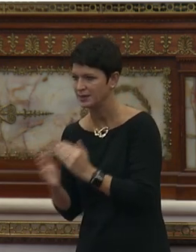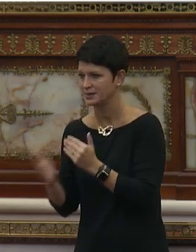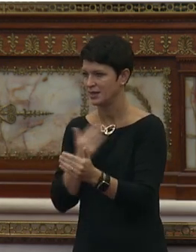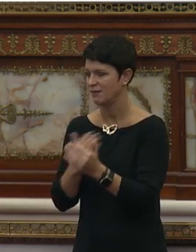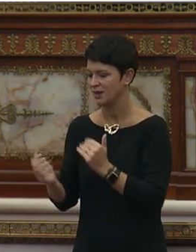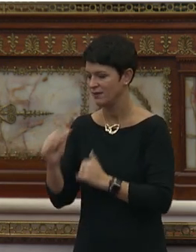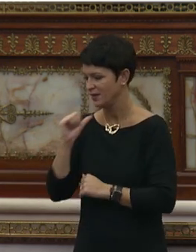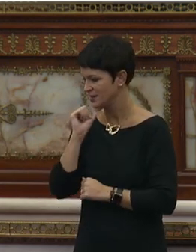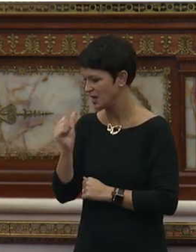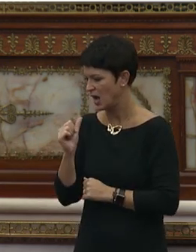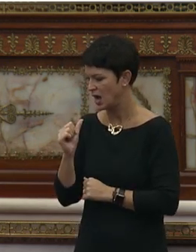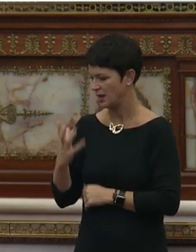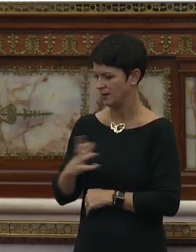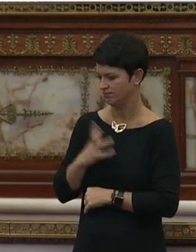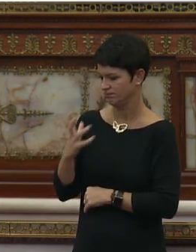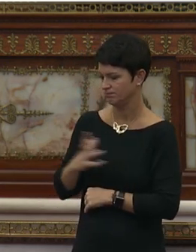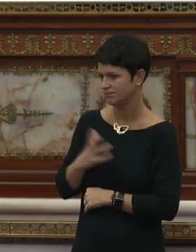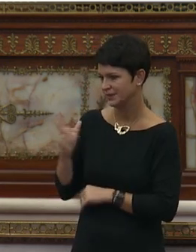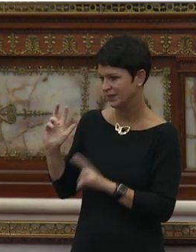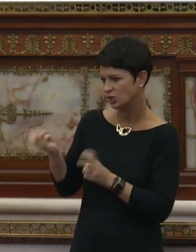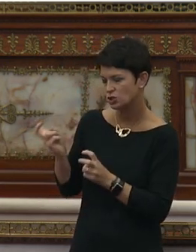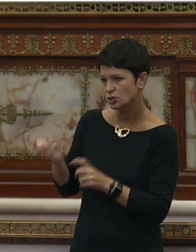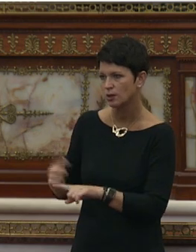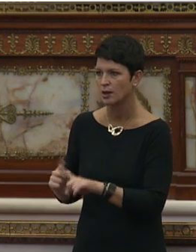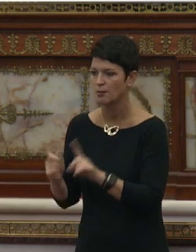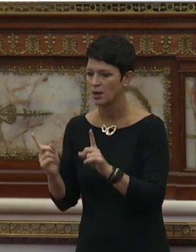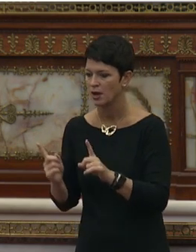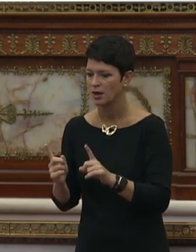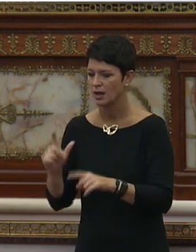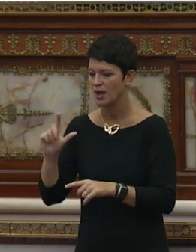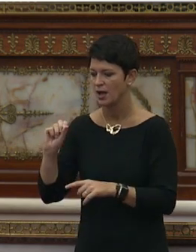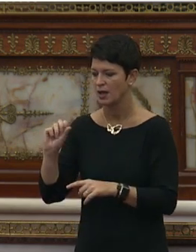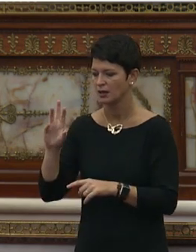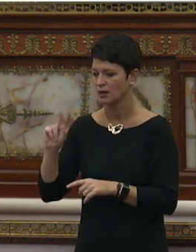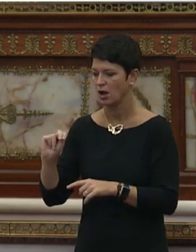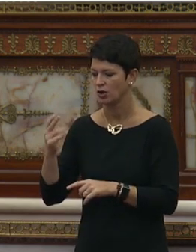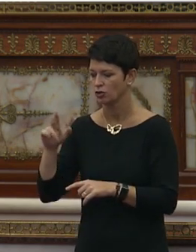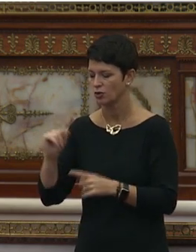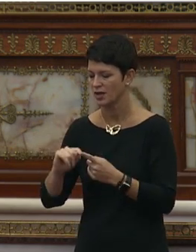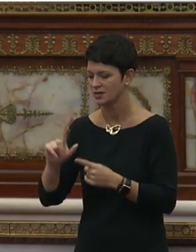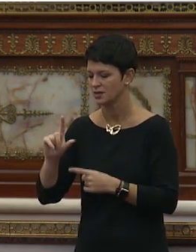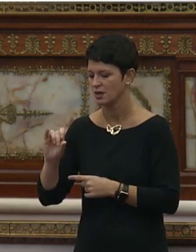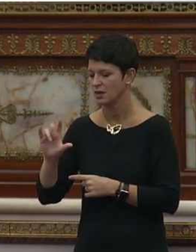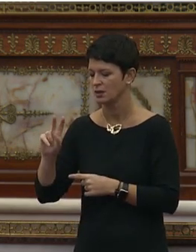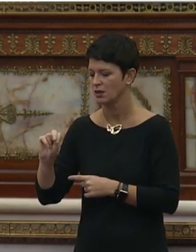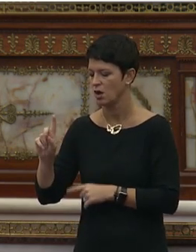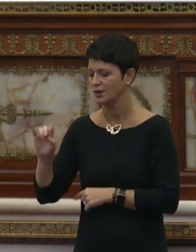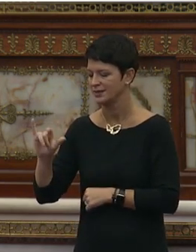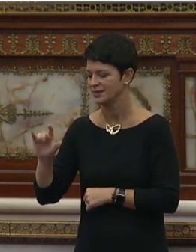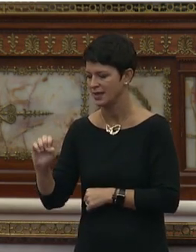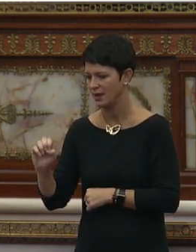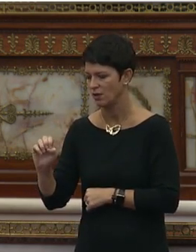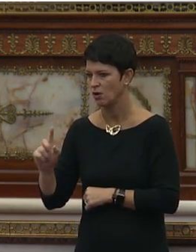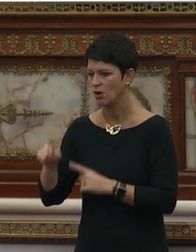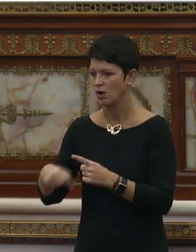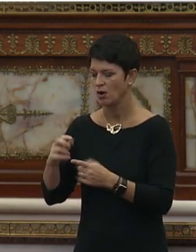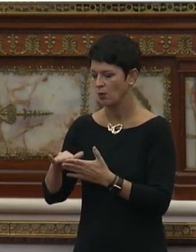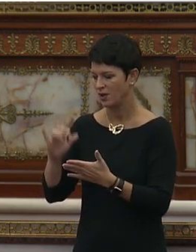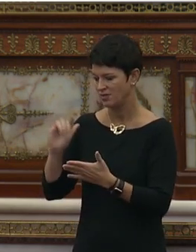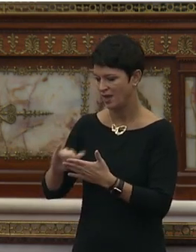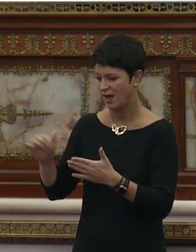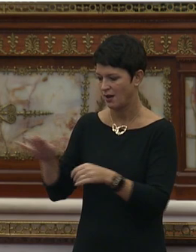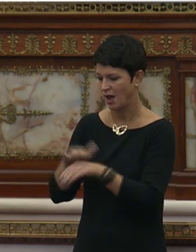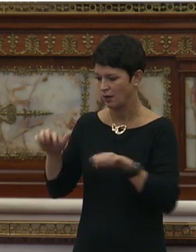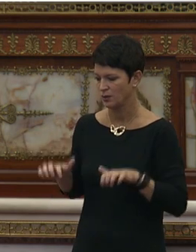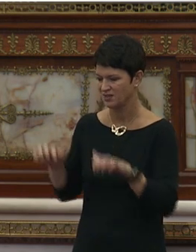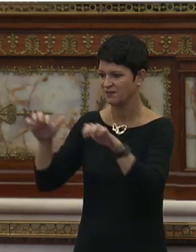not a high profile issue. But like when I, in Longcrest and Lawndale, you all may remember when that fentanyl was spilled